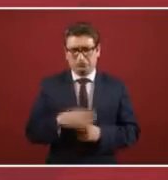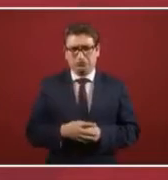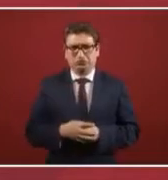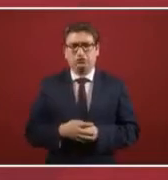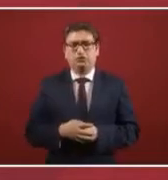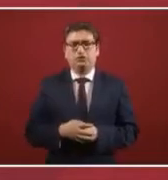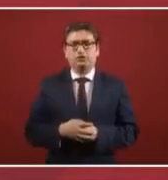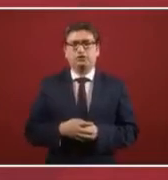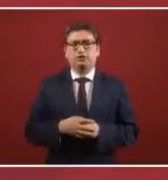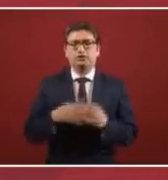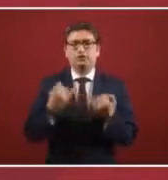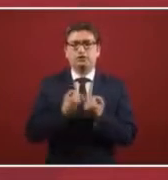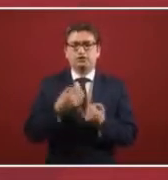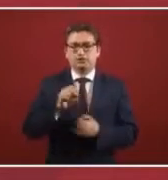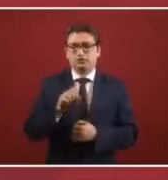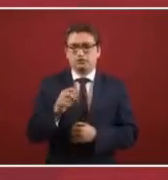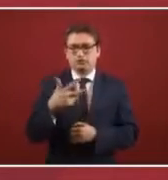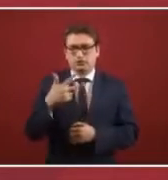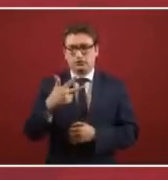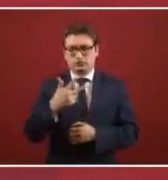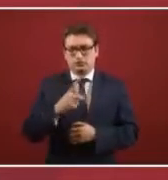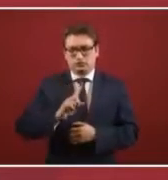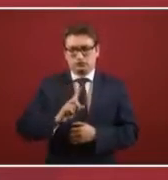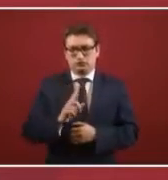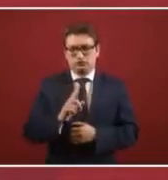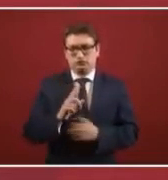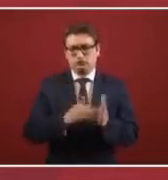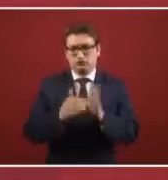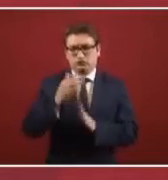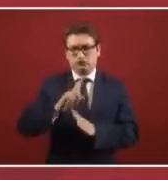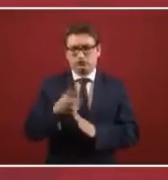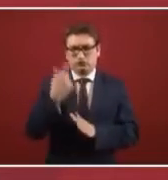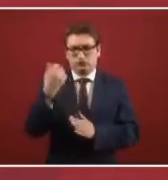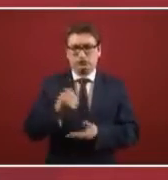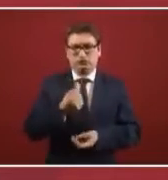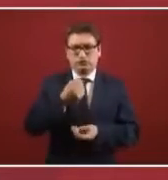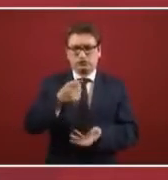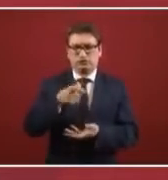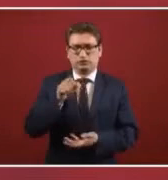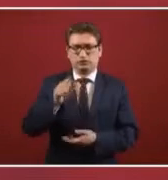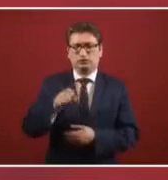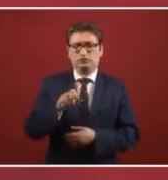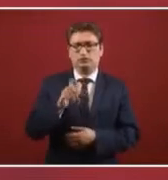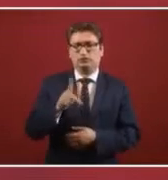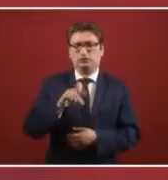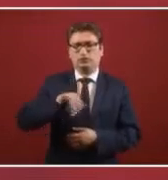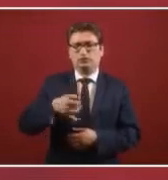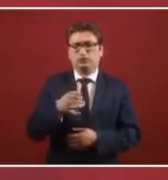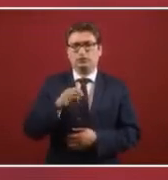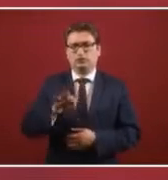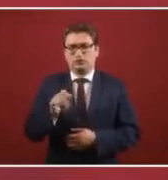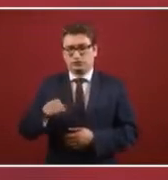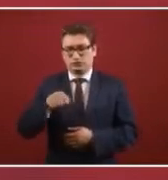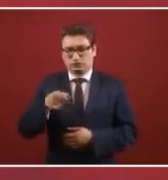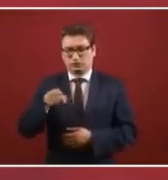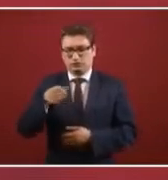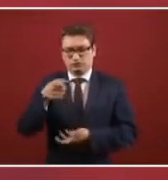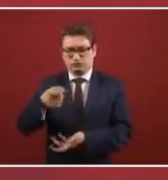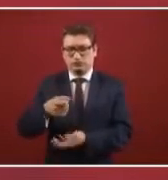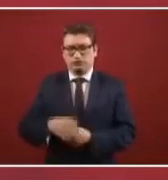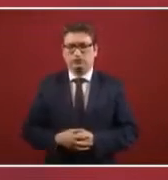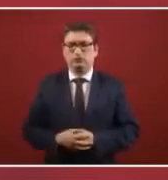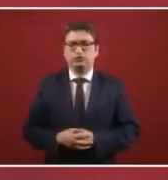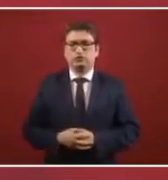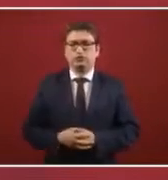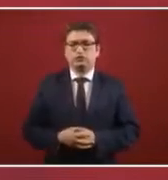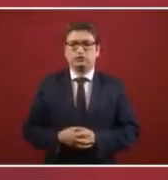se money dieron 68 millones en and dólares 68 million al Fondo de in Apoyo a la Administración dollars. de Justicia del Poder Judicial de la So Federación. judicial federal